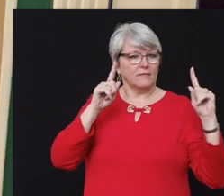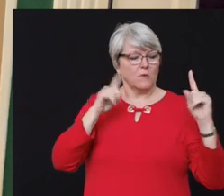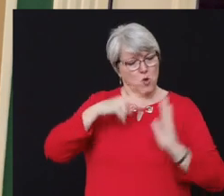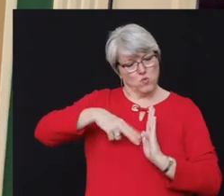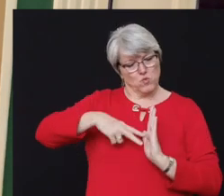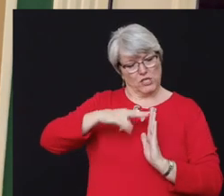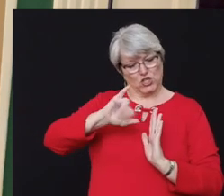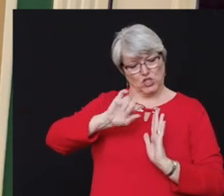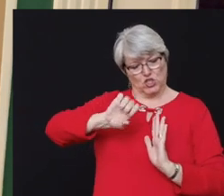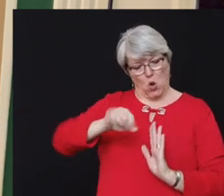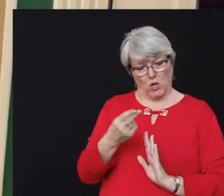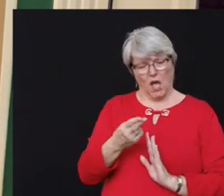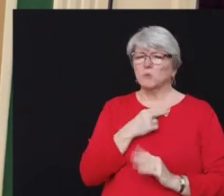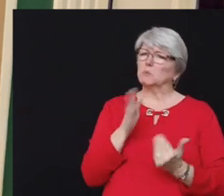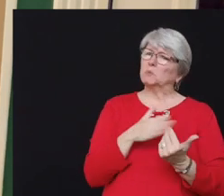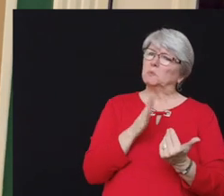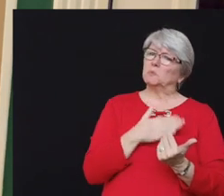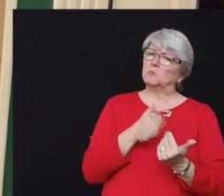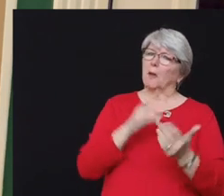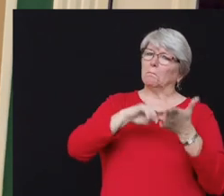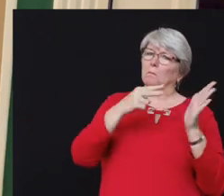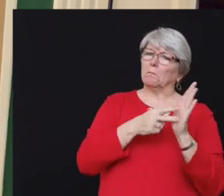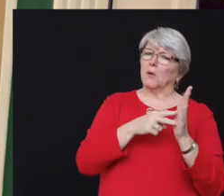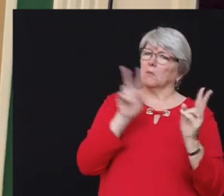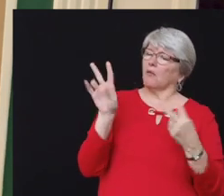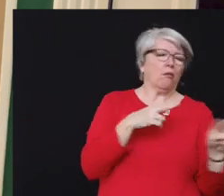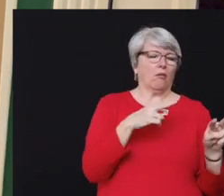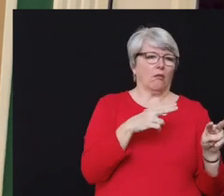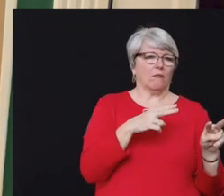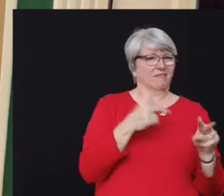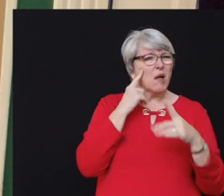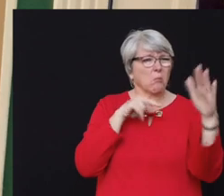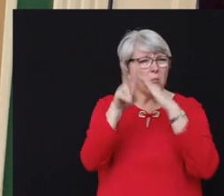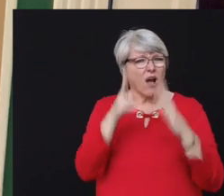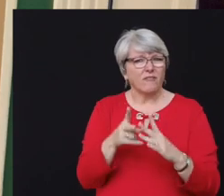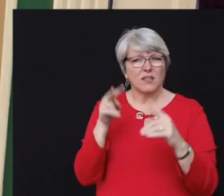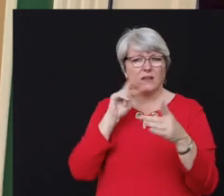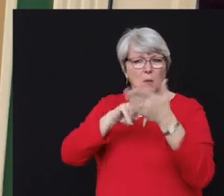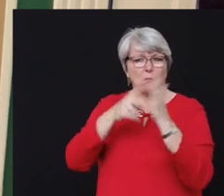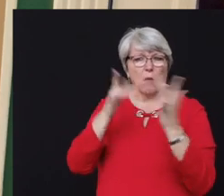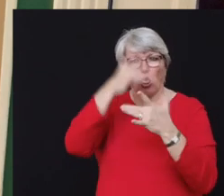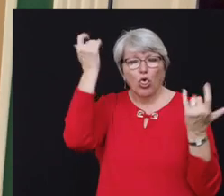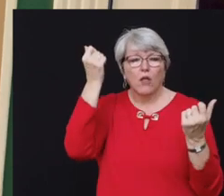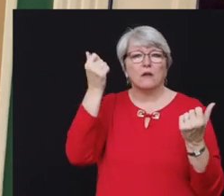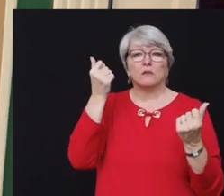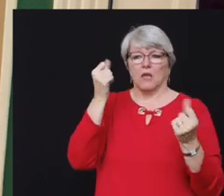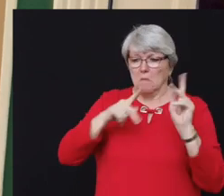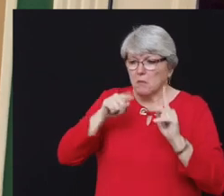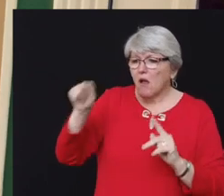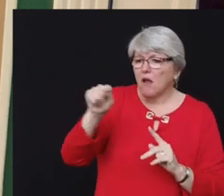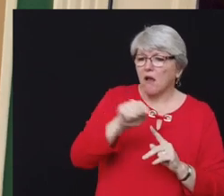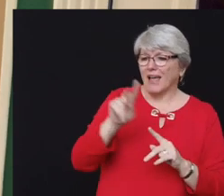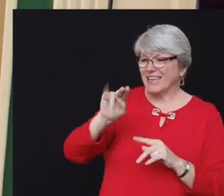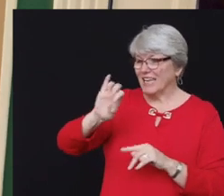reading Jonah, I realized how easy it is to lose purpose, even for a prophet. After getting all the people of